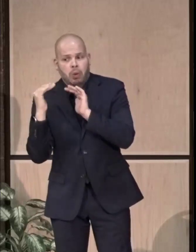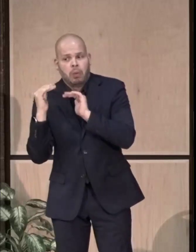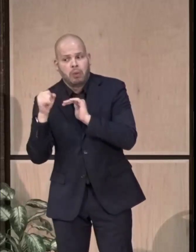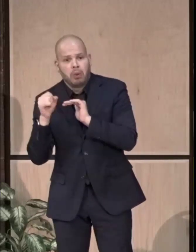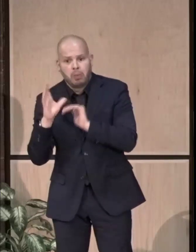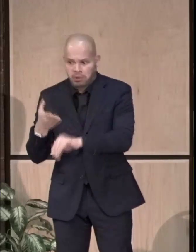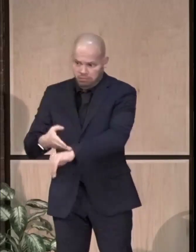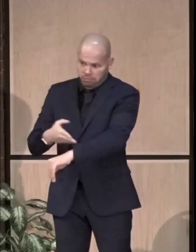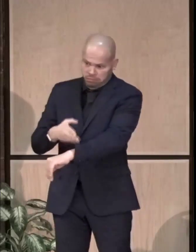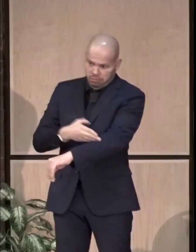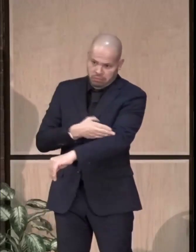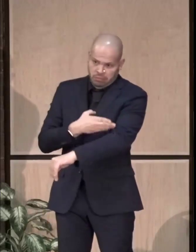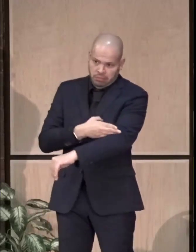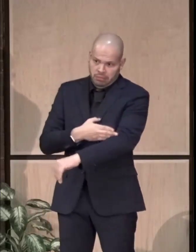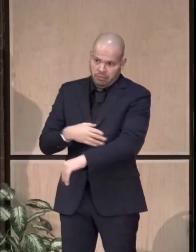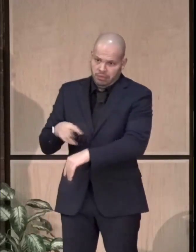it sounded,